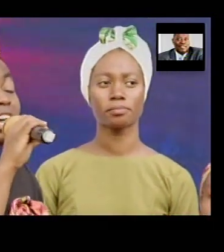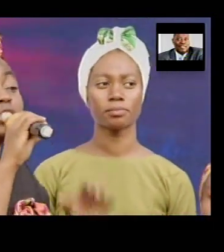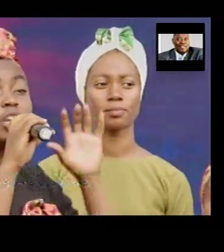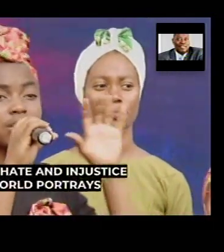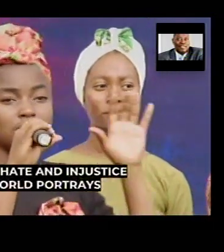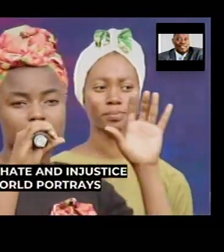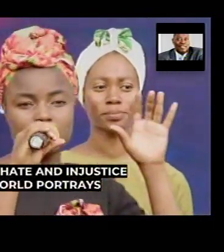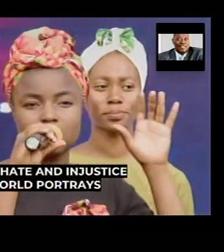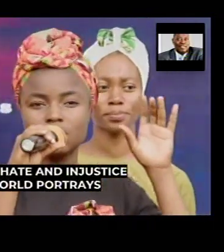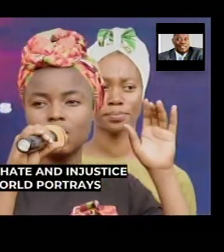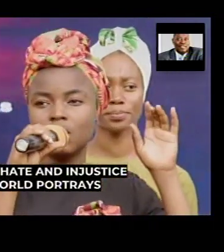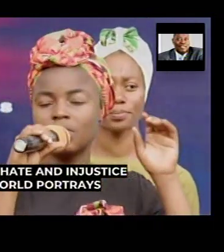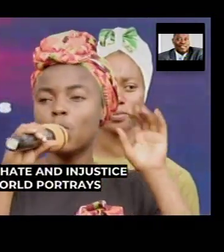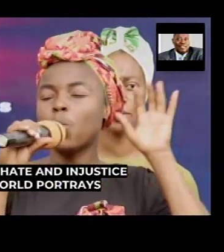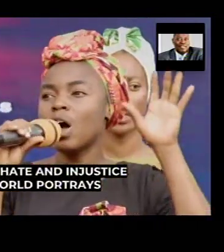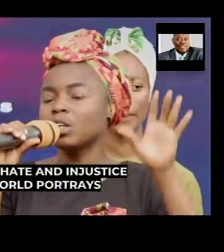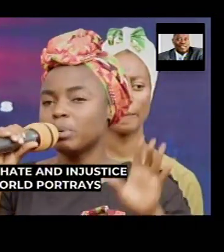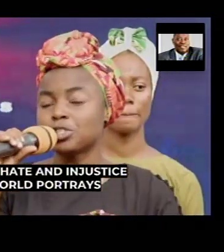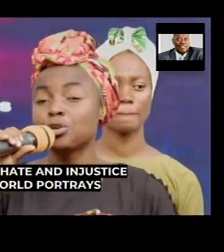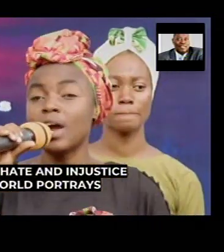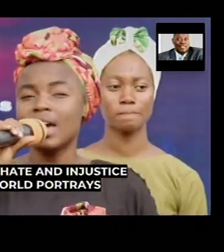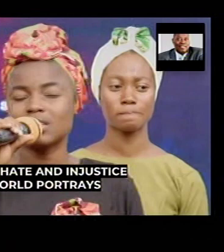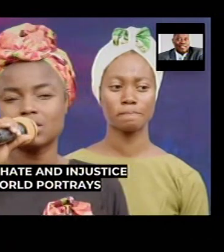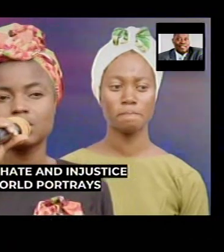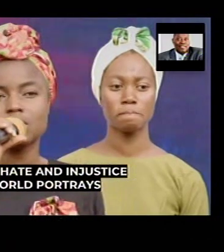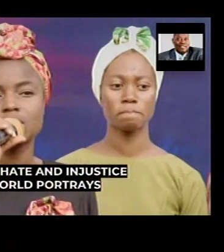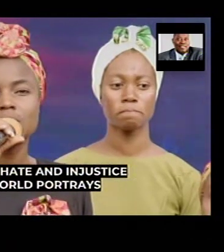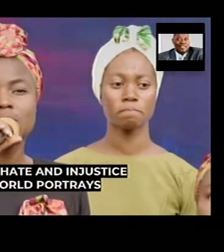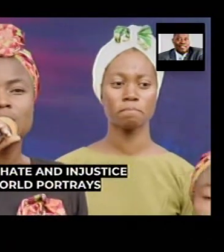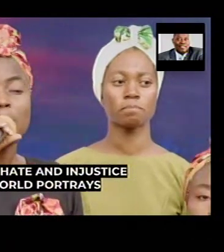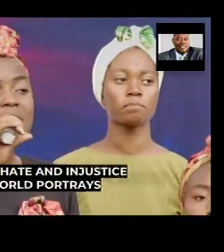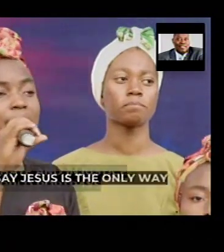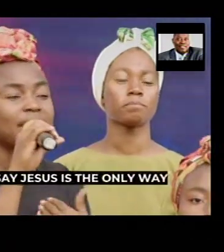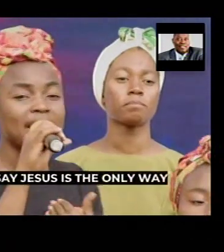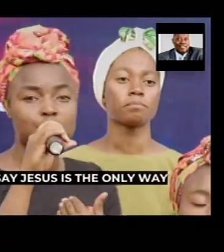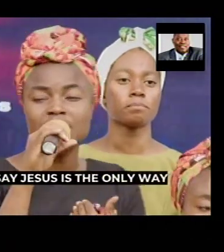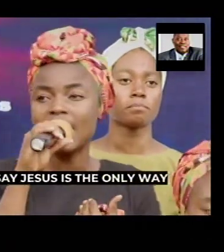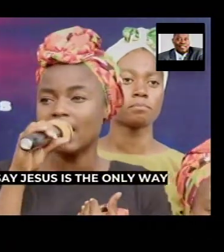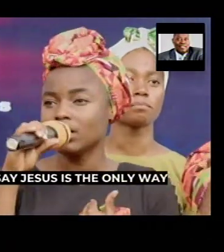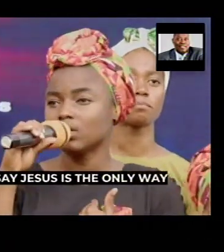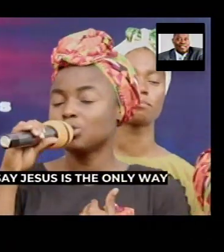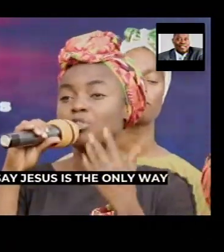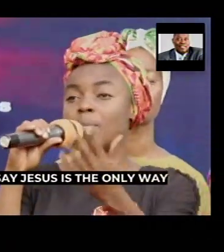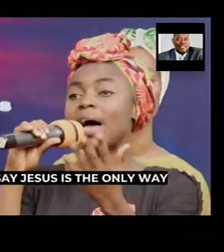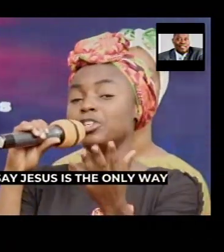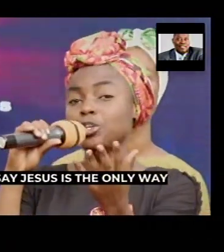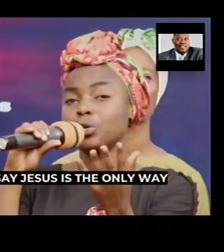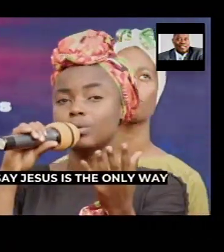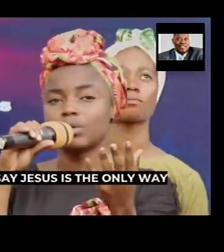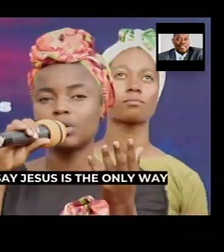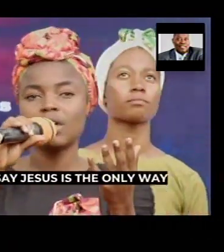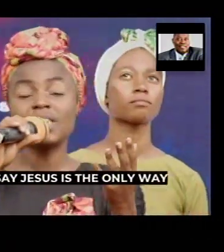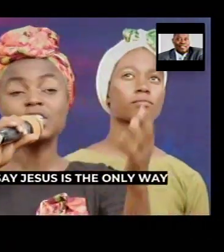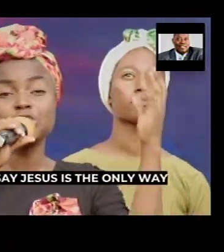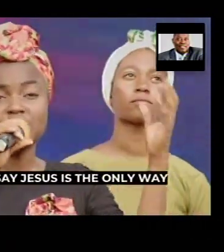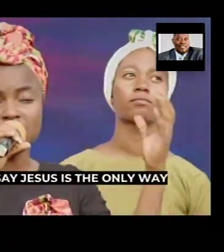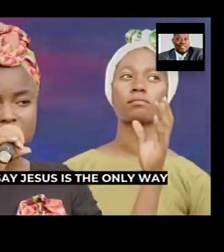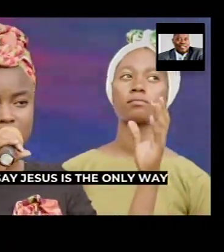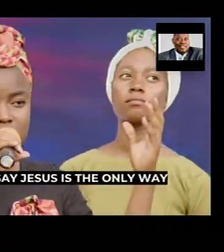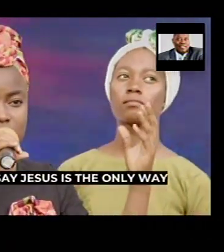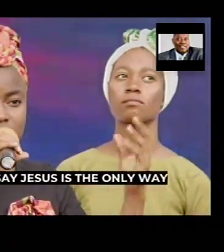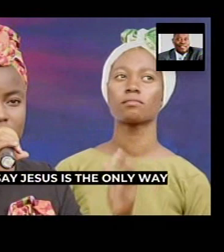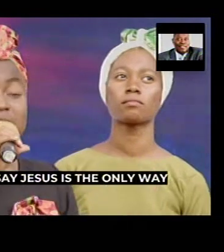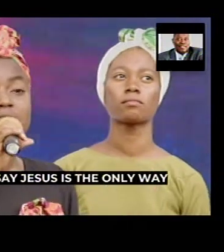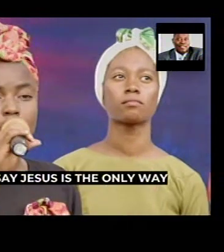hate, injustice, the world betrays. But I'm here today to remind you that